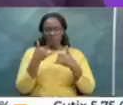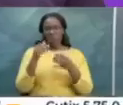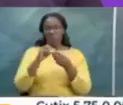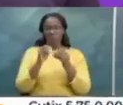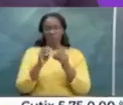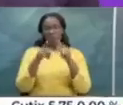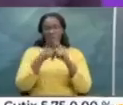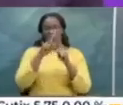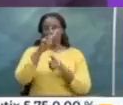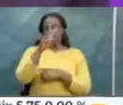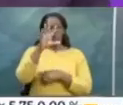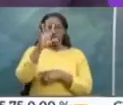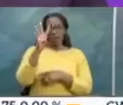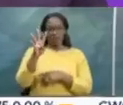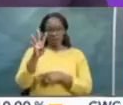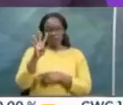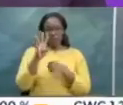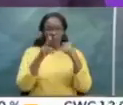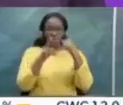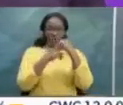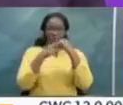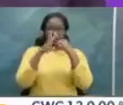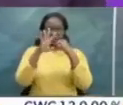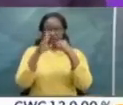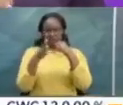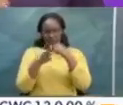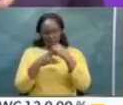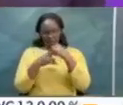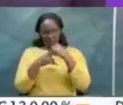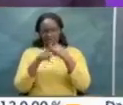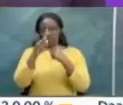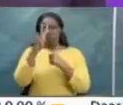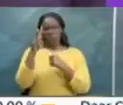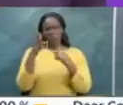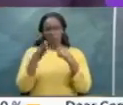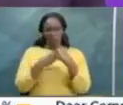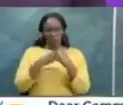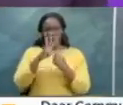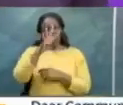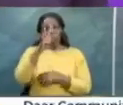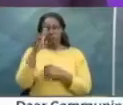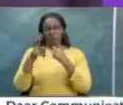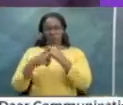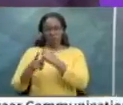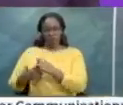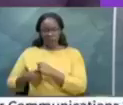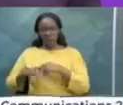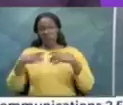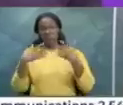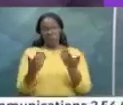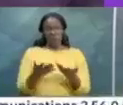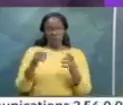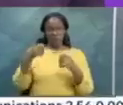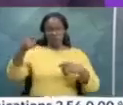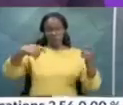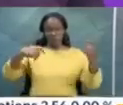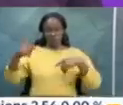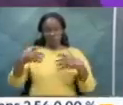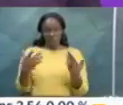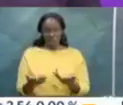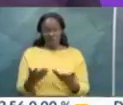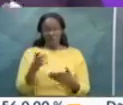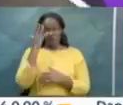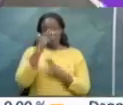number +254 757 129 466, or also you could reach out to us